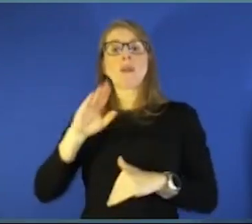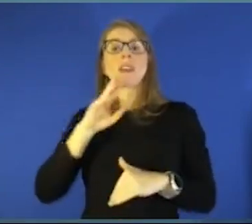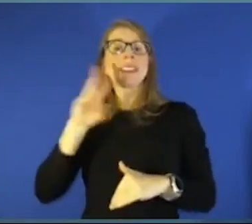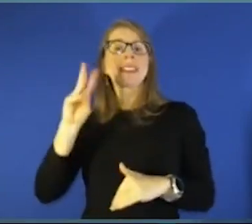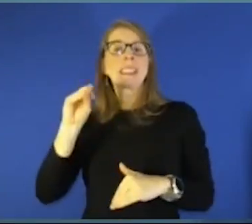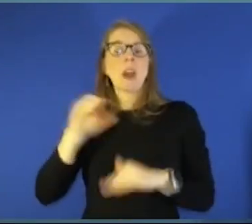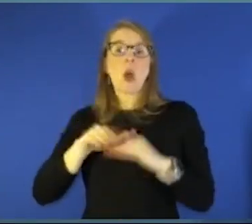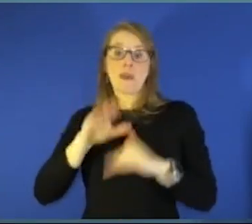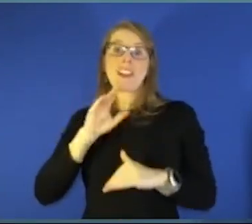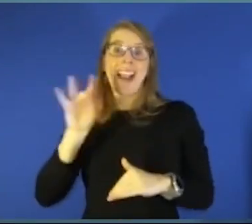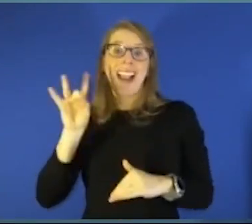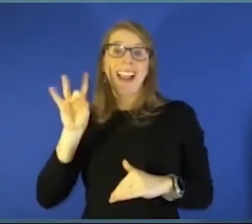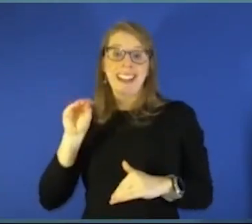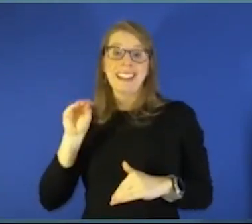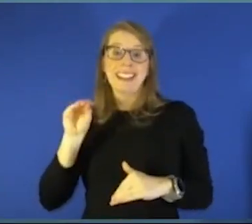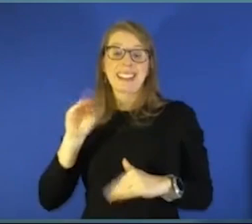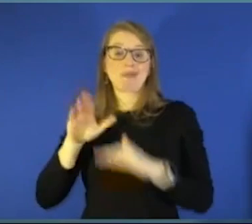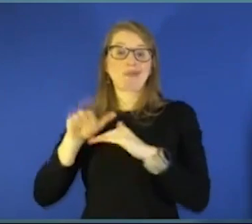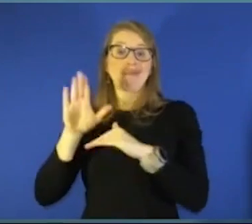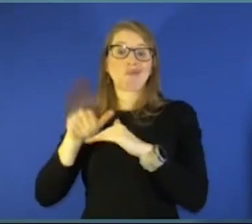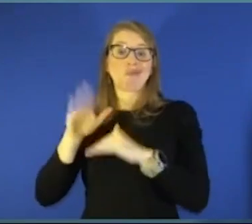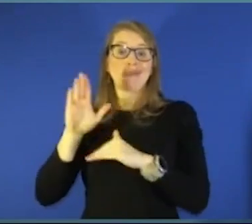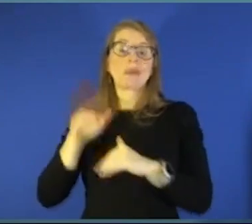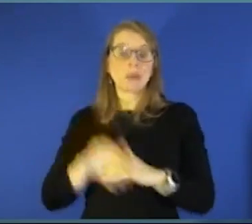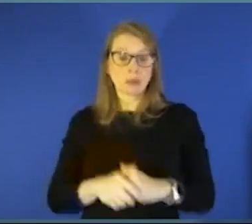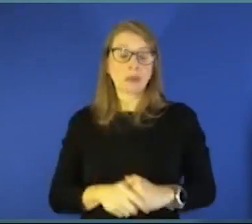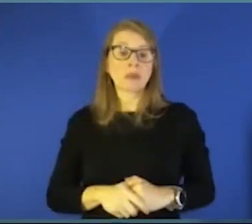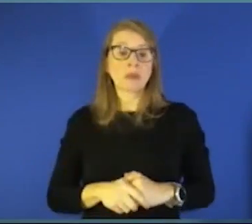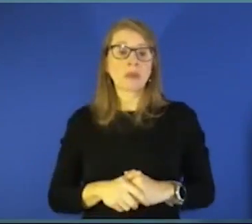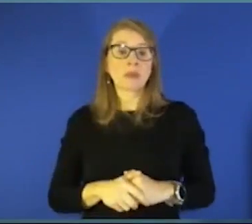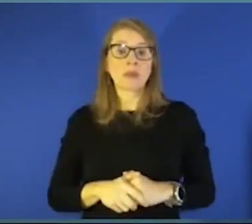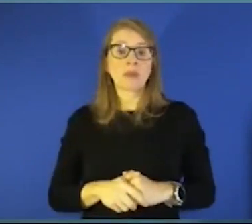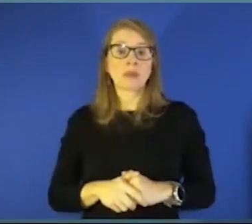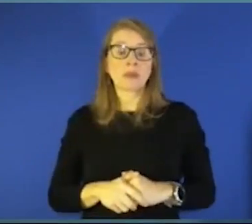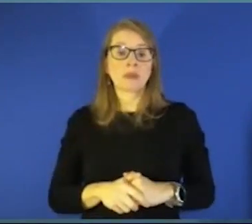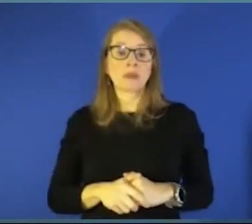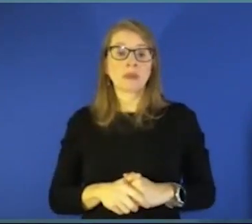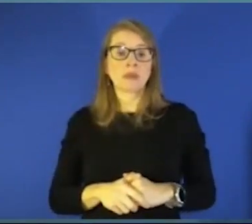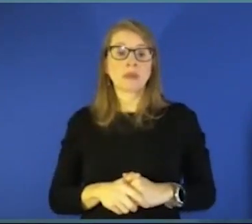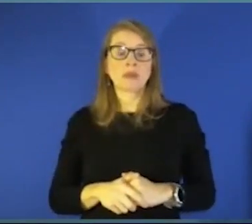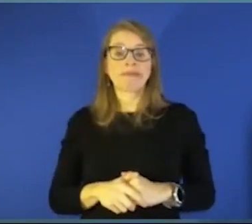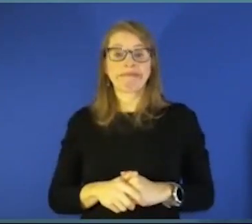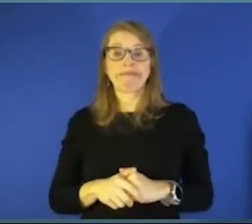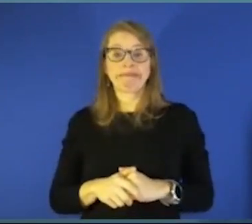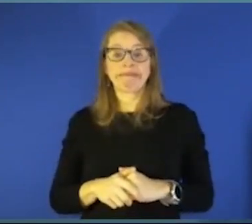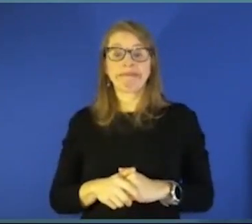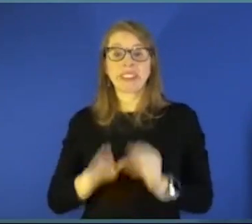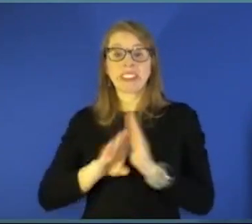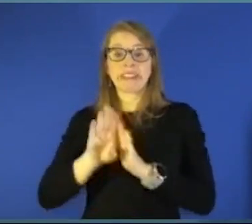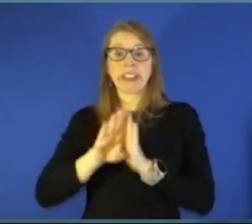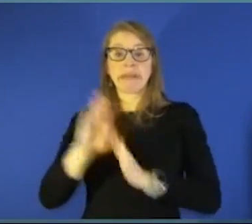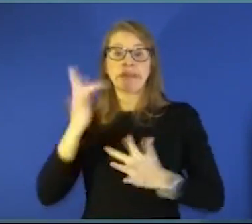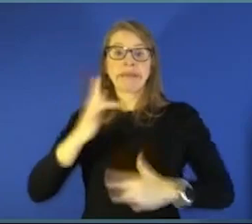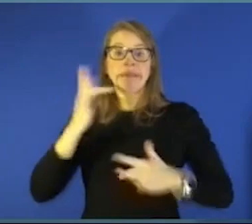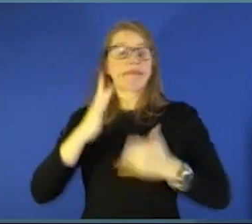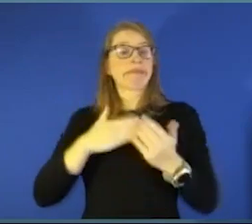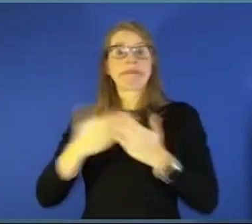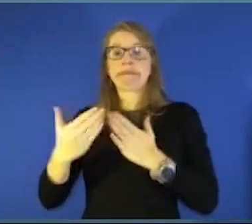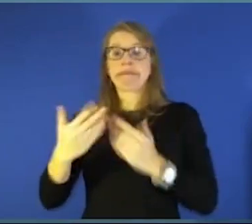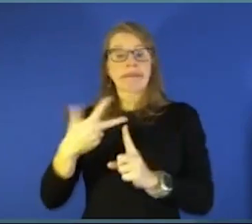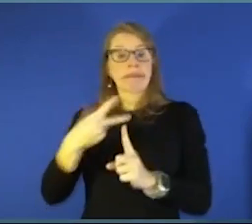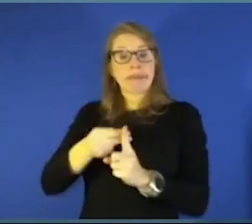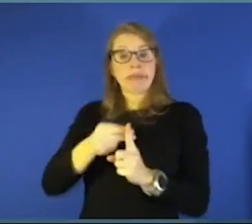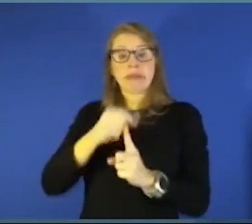over 80, that 80 and up range. We're seeing acquired disease, even though they've been vaccinated, they have not received